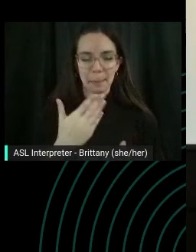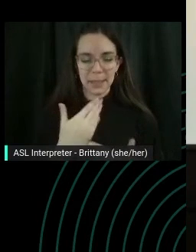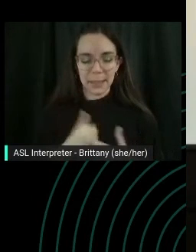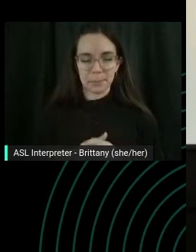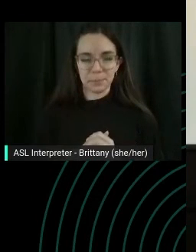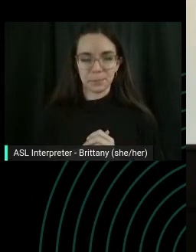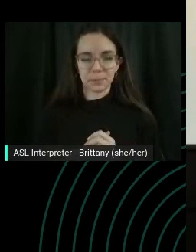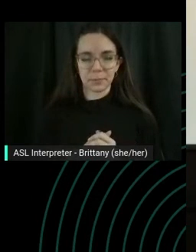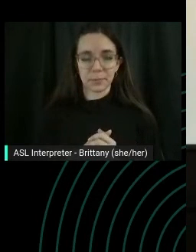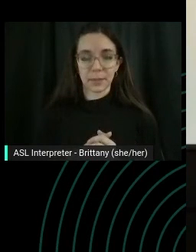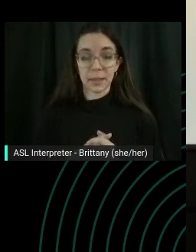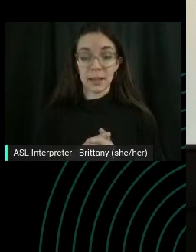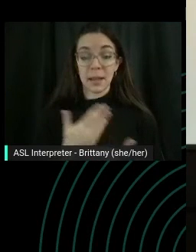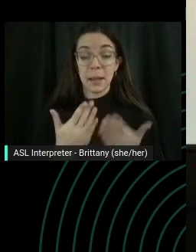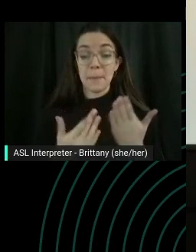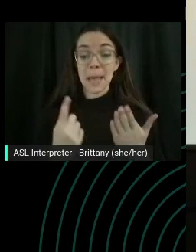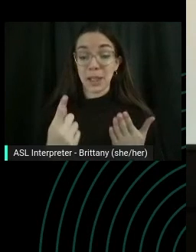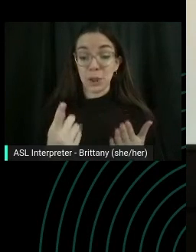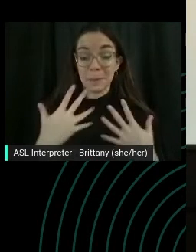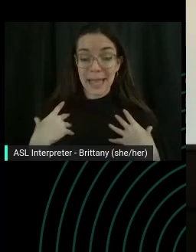May you be healthy.